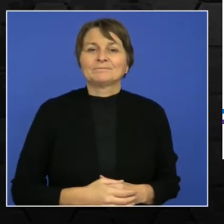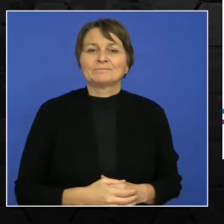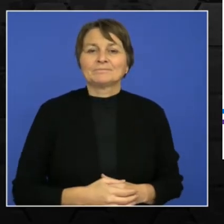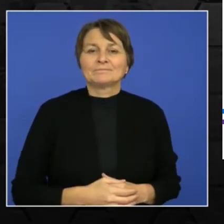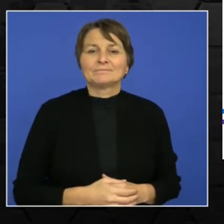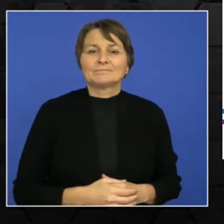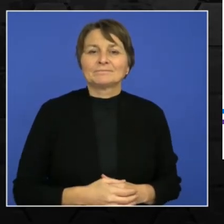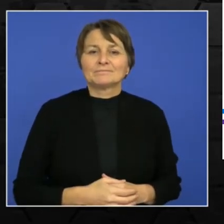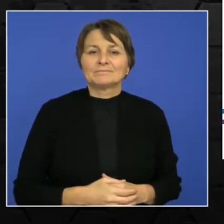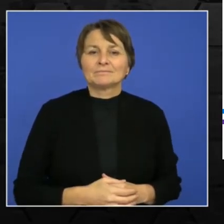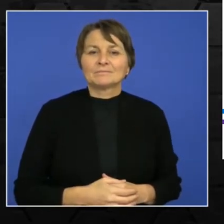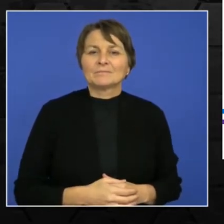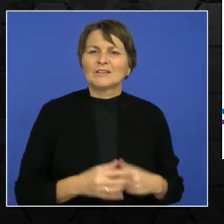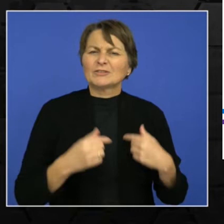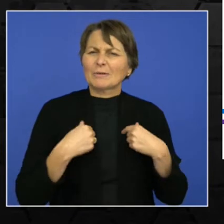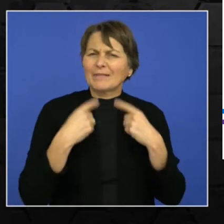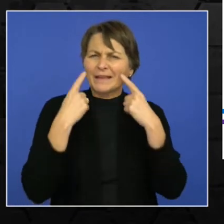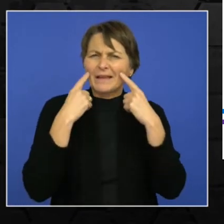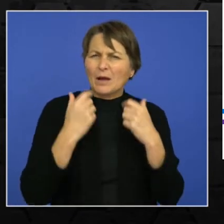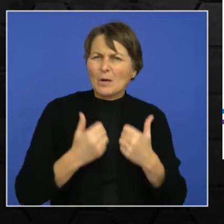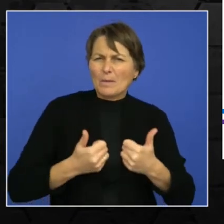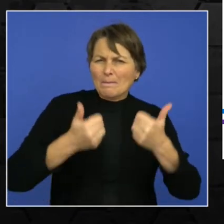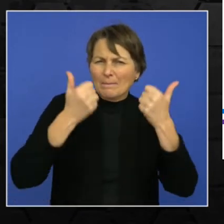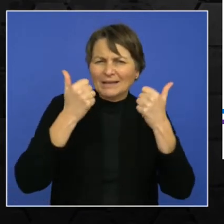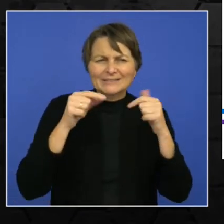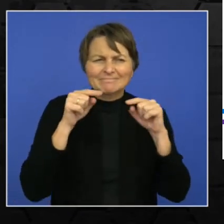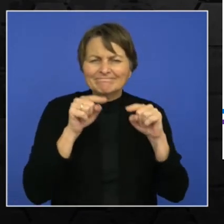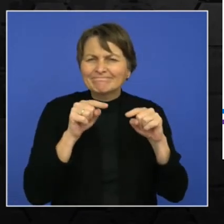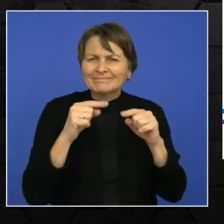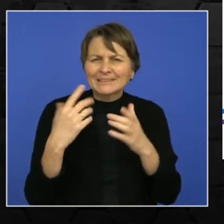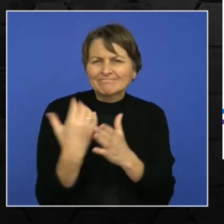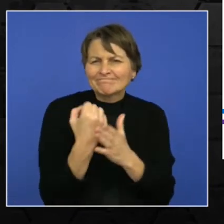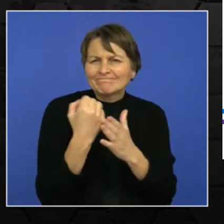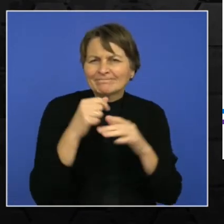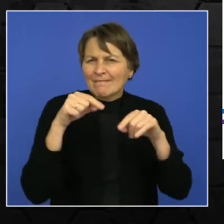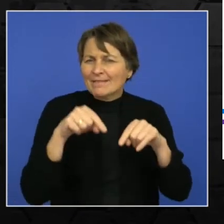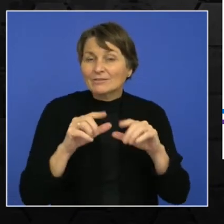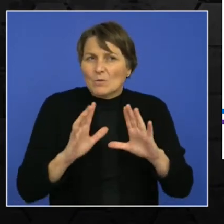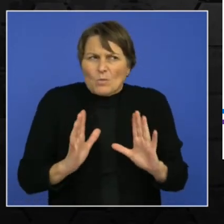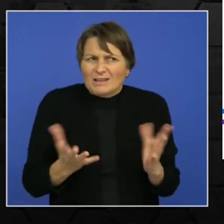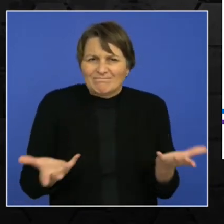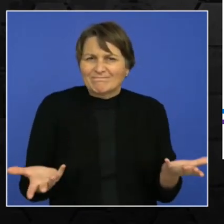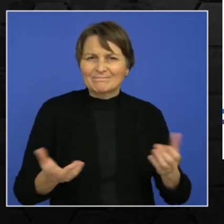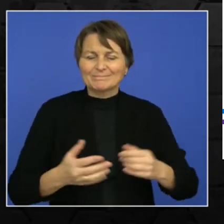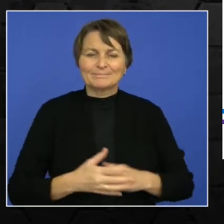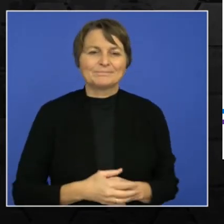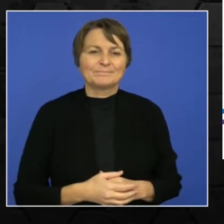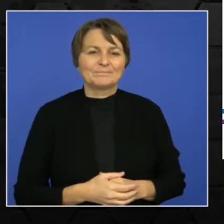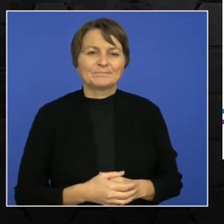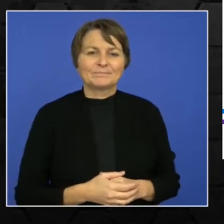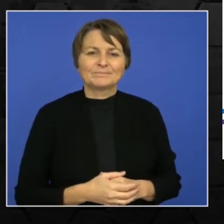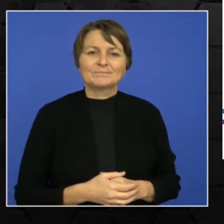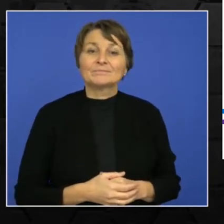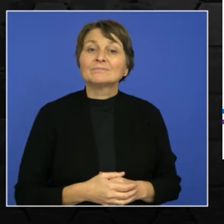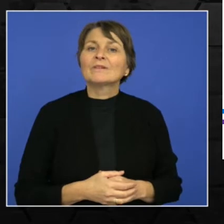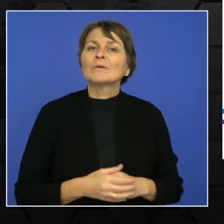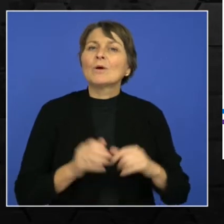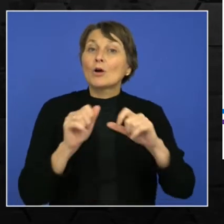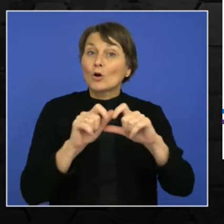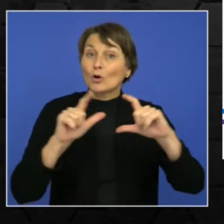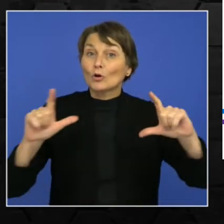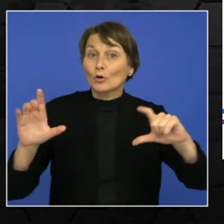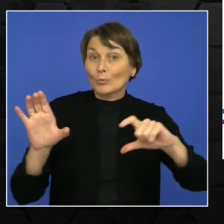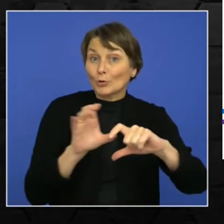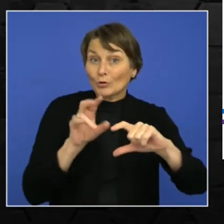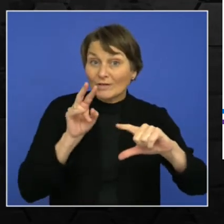and convolution neural networks? Well, the thing is, computer vision and CNN are not bad. I'm